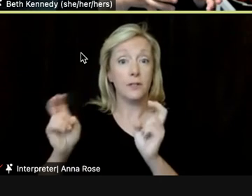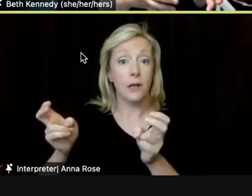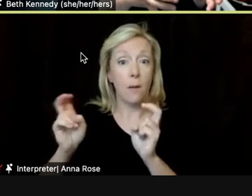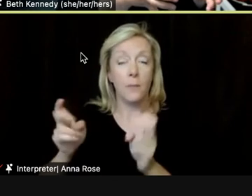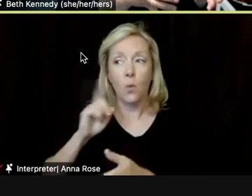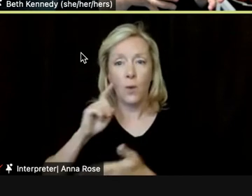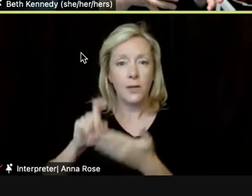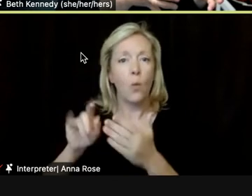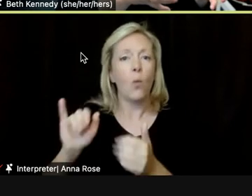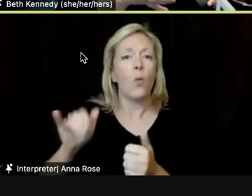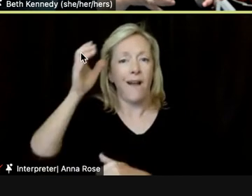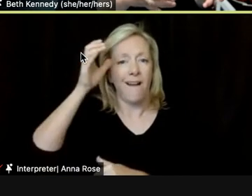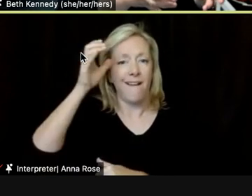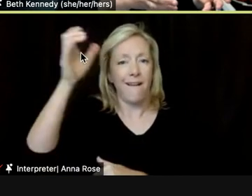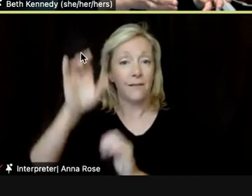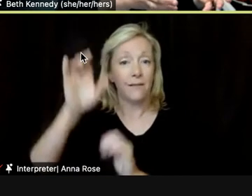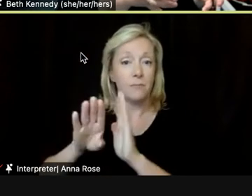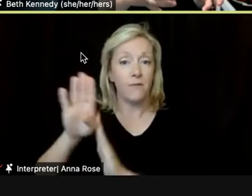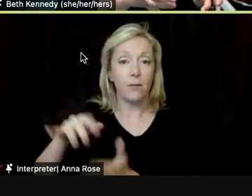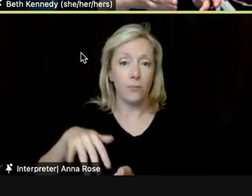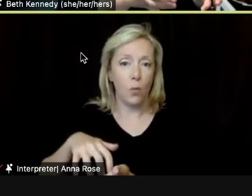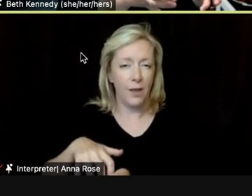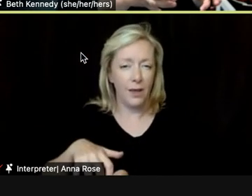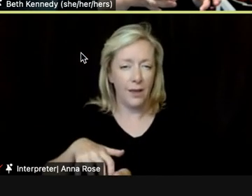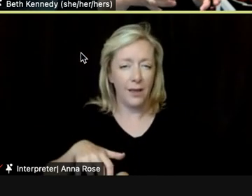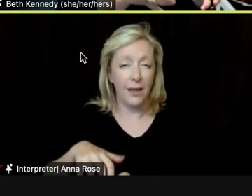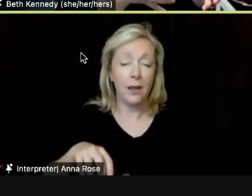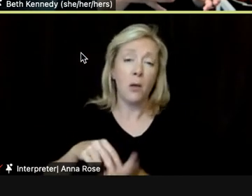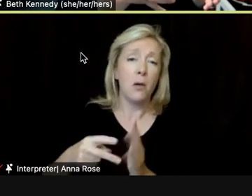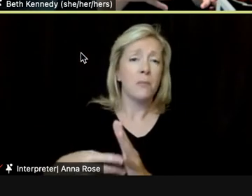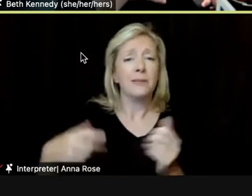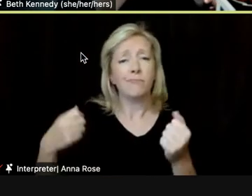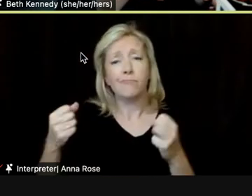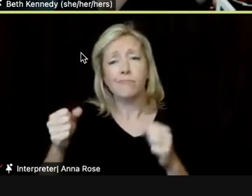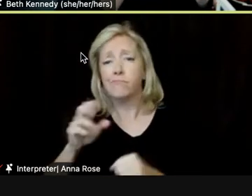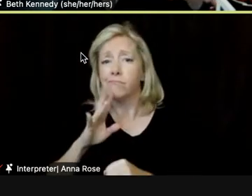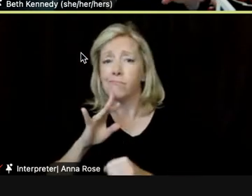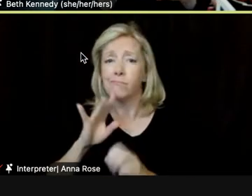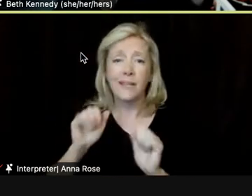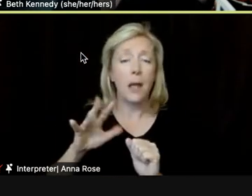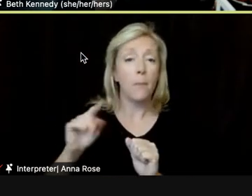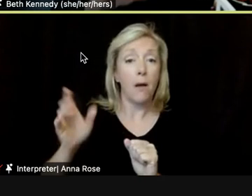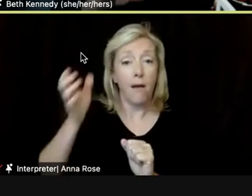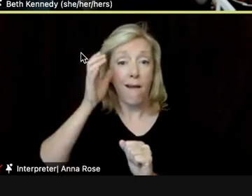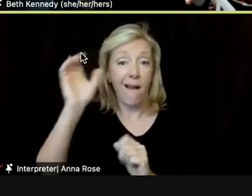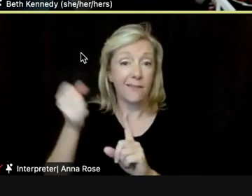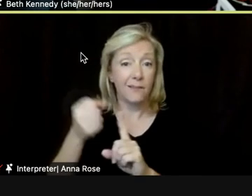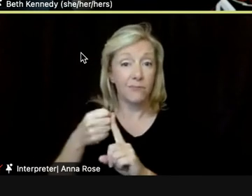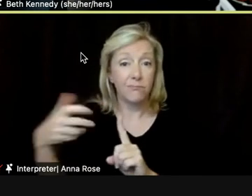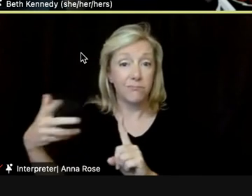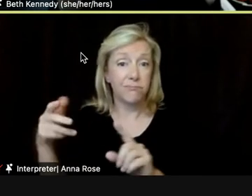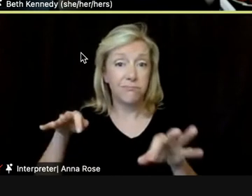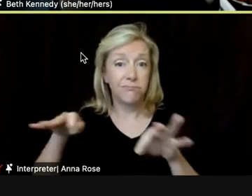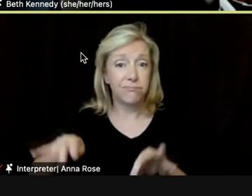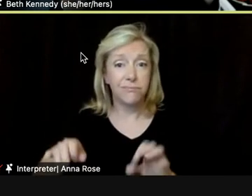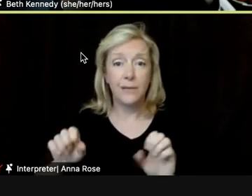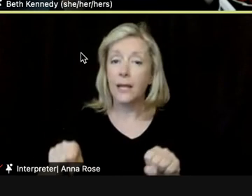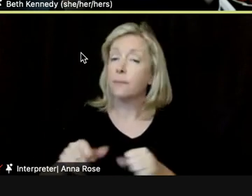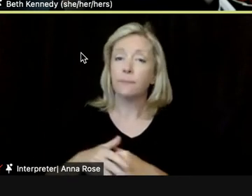concept development is not what it could have been or should have been. And so they've got like these Swiss cheese kind